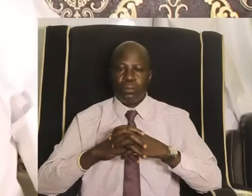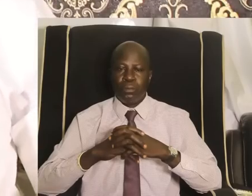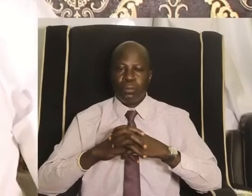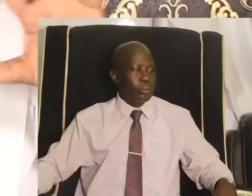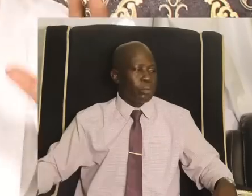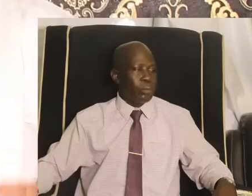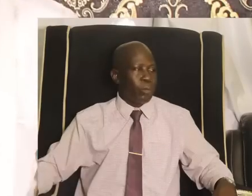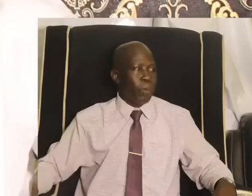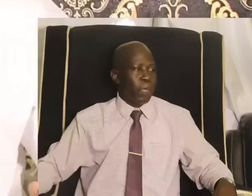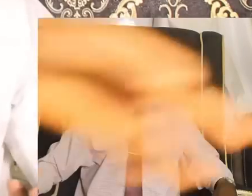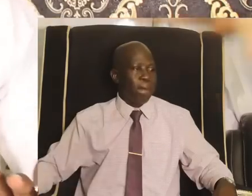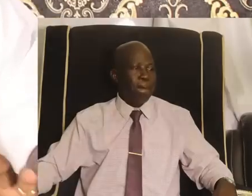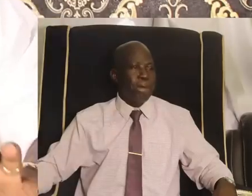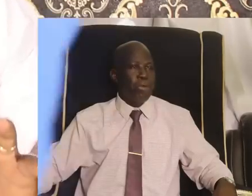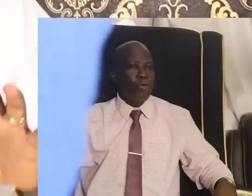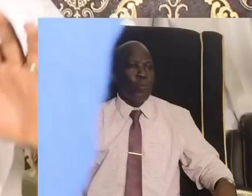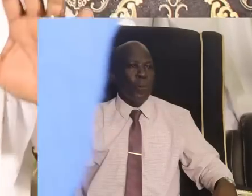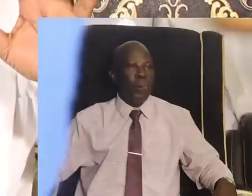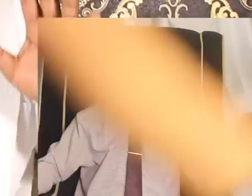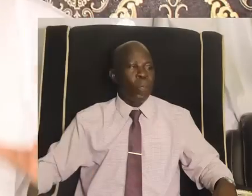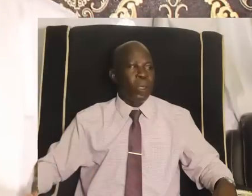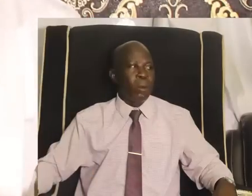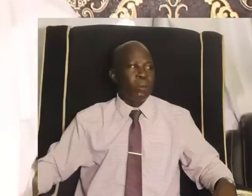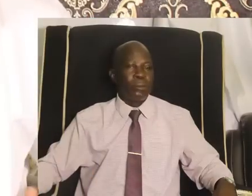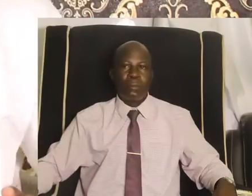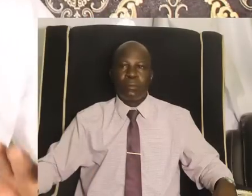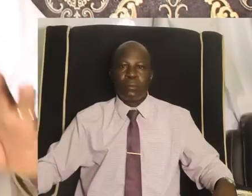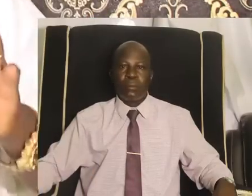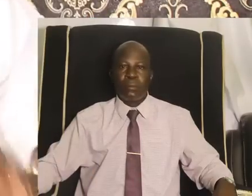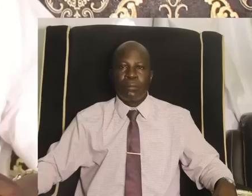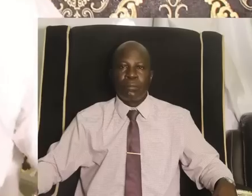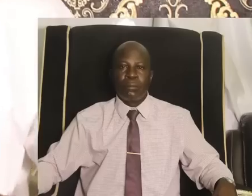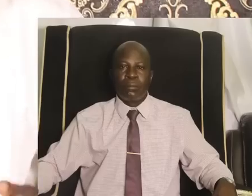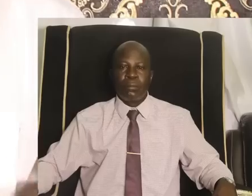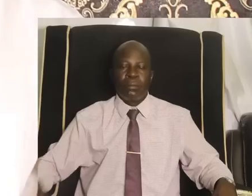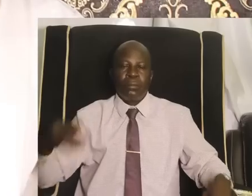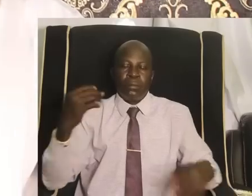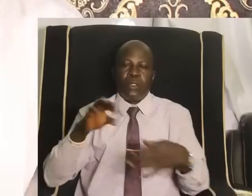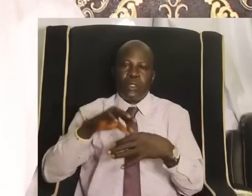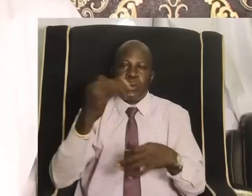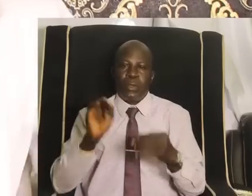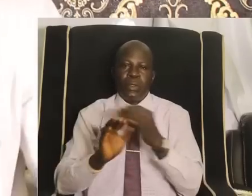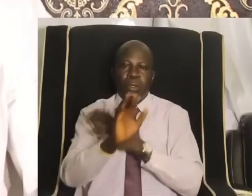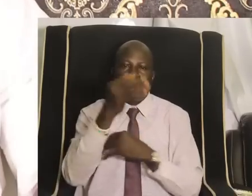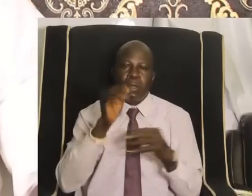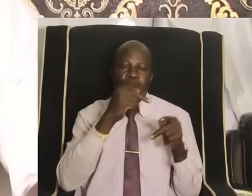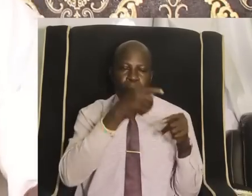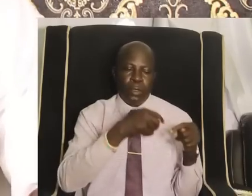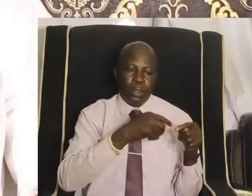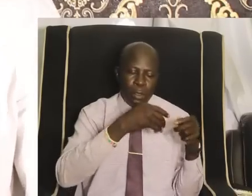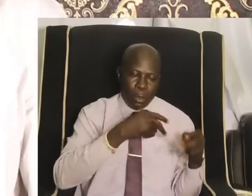ẹ̀kọ́ta ìpàdé lè máa ní agbára ẹgbẹ́ mi sà olúwa ló rán mi mo gbàgbé píjọ